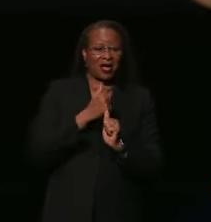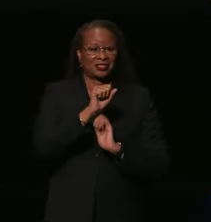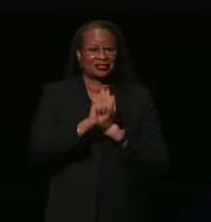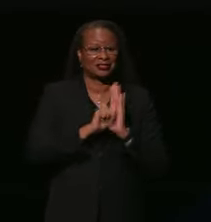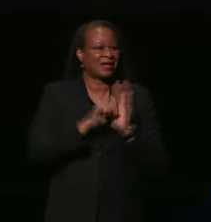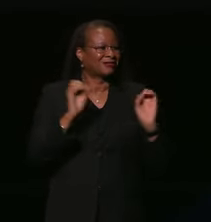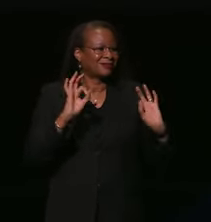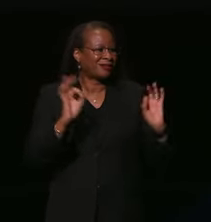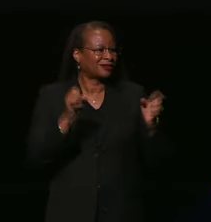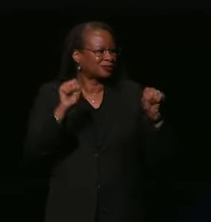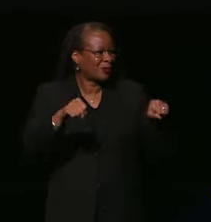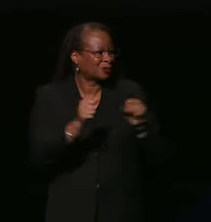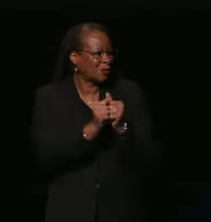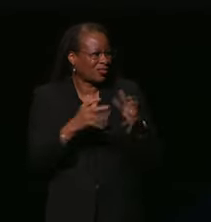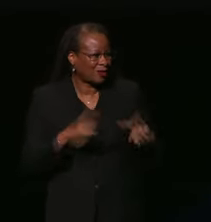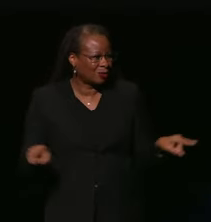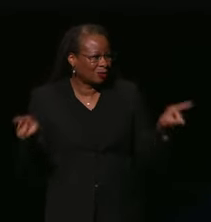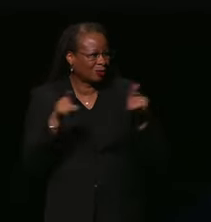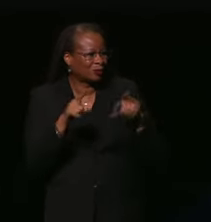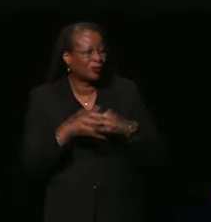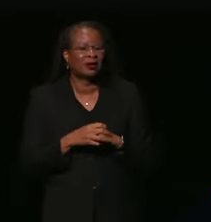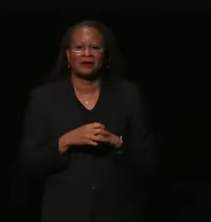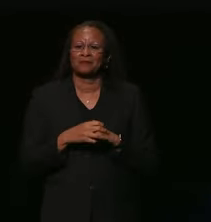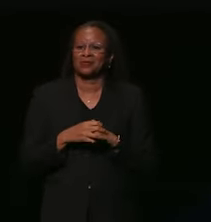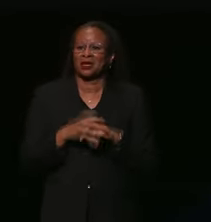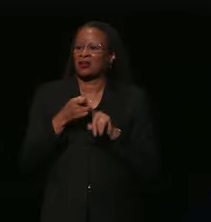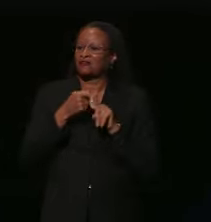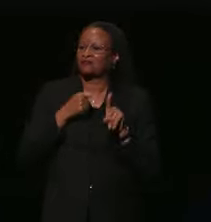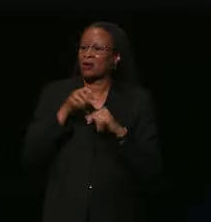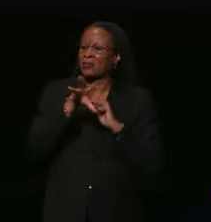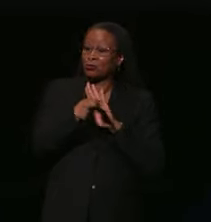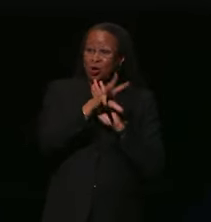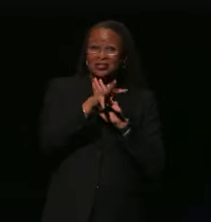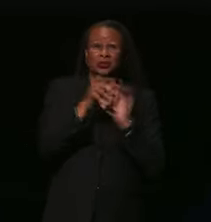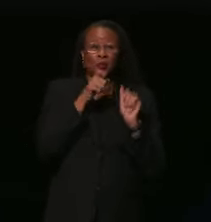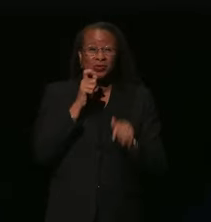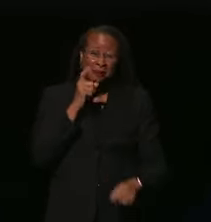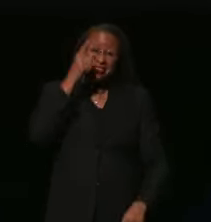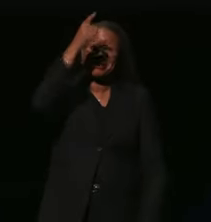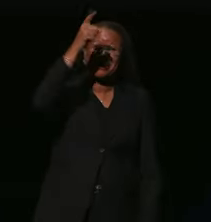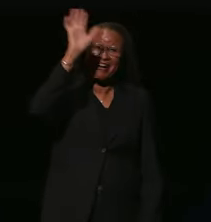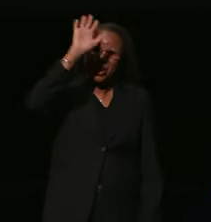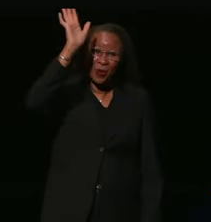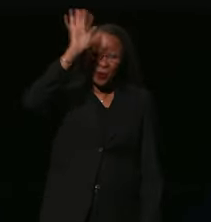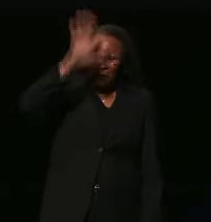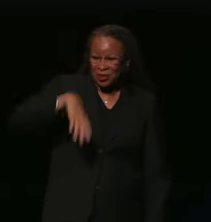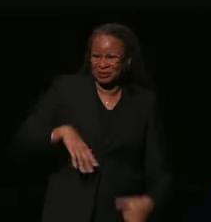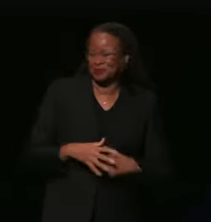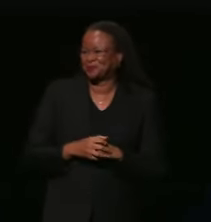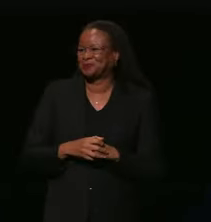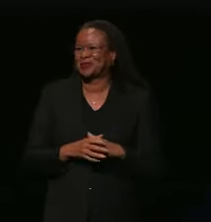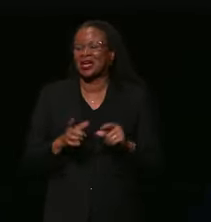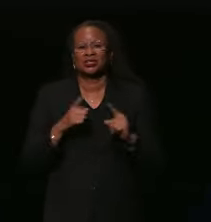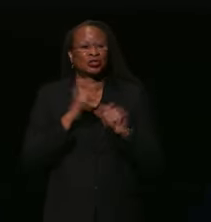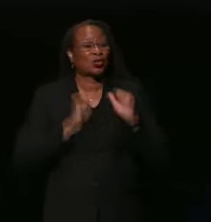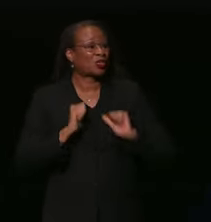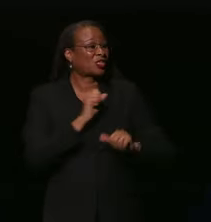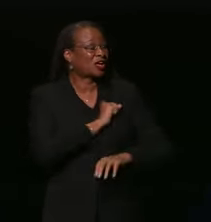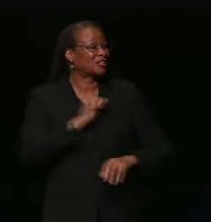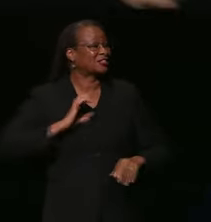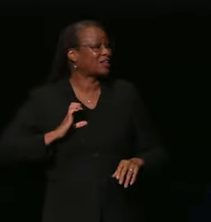this is possible without you. From the projectionist way up there, hi guys, to the theater